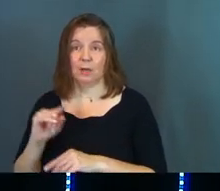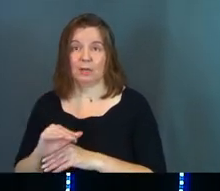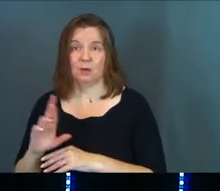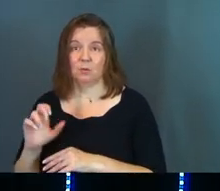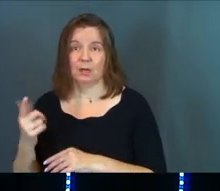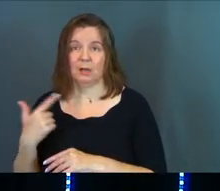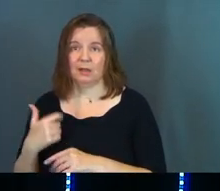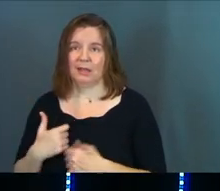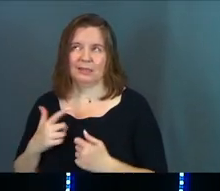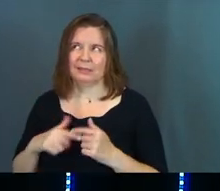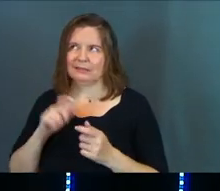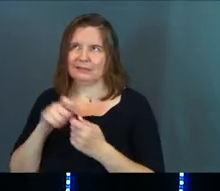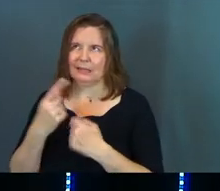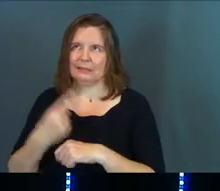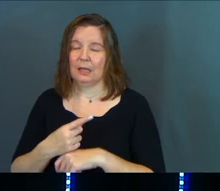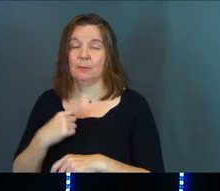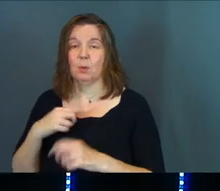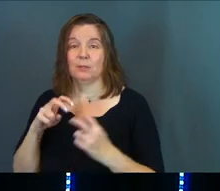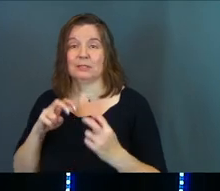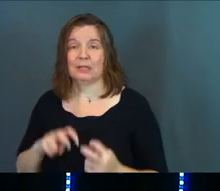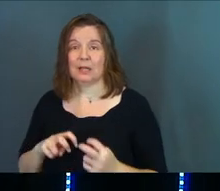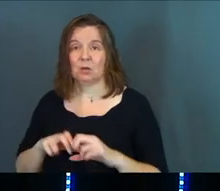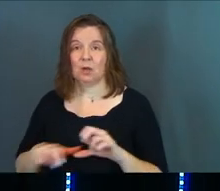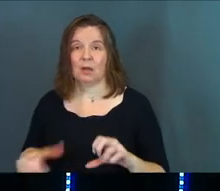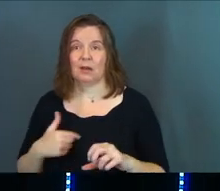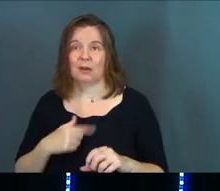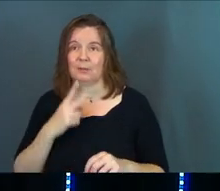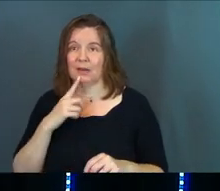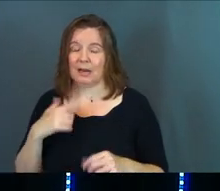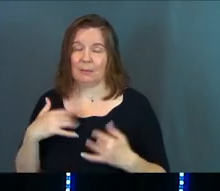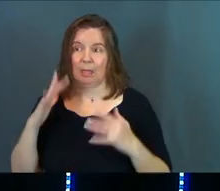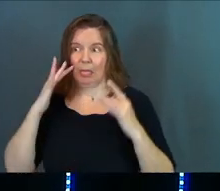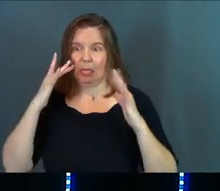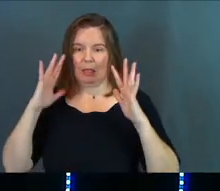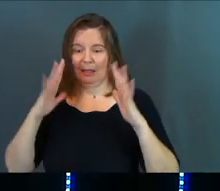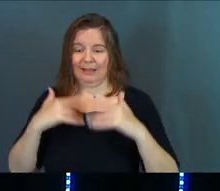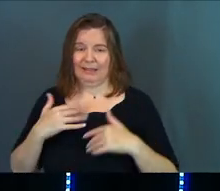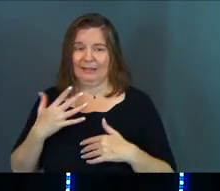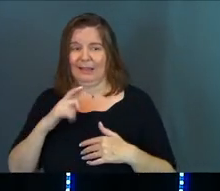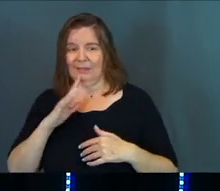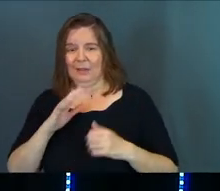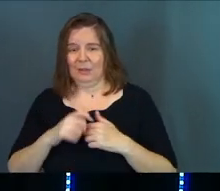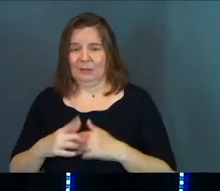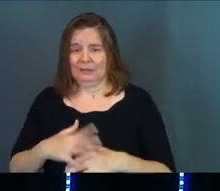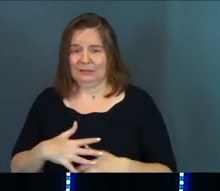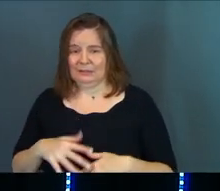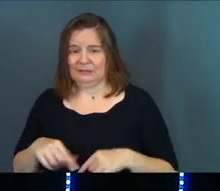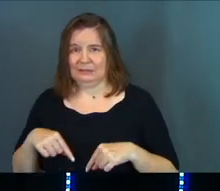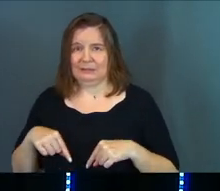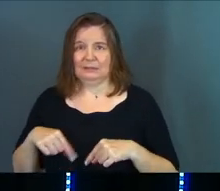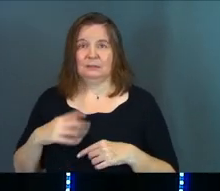Rachel and I were in the living room. I couldn't tell you the exact day, but we sat down on the couch, and, you know, I'm like freaking out, like, hey, I'm going to talk to you.